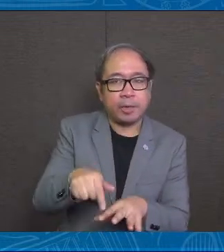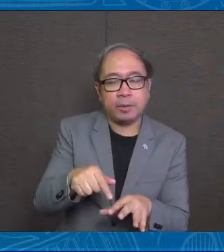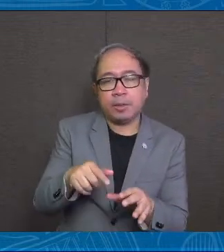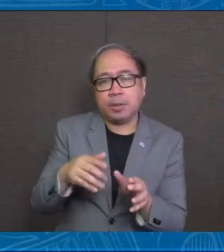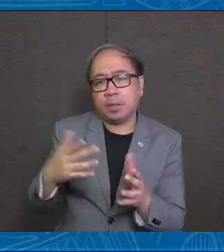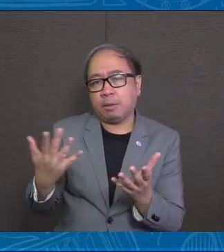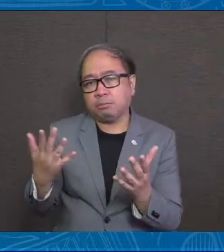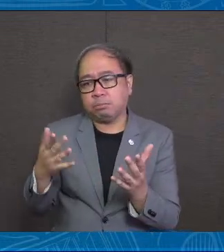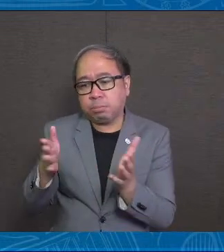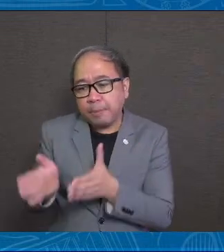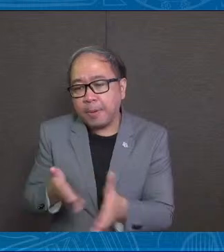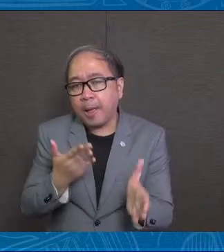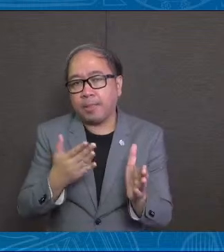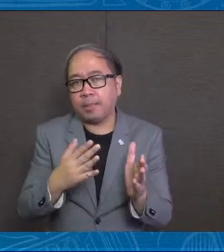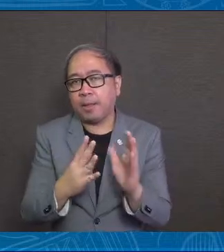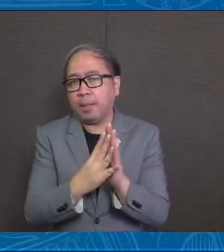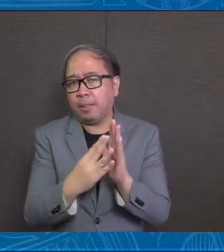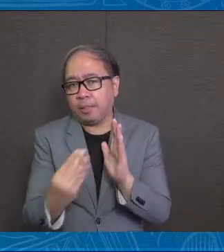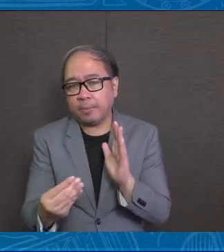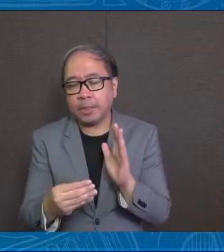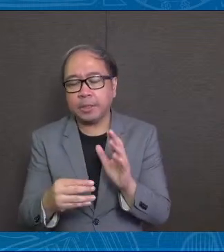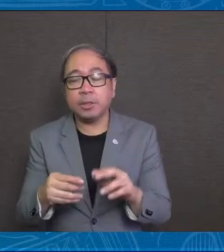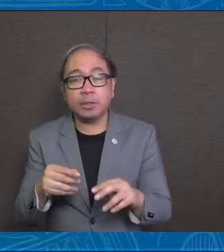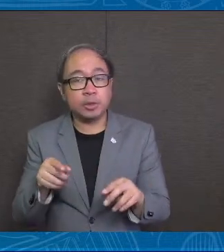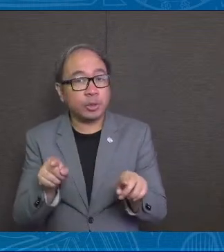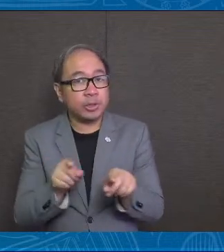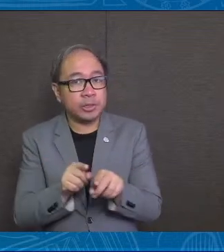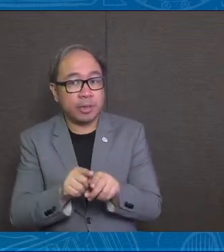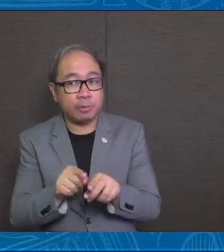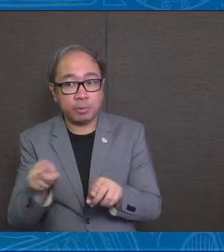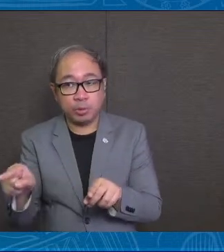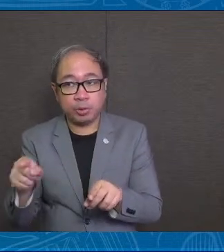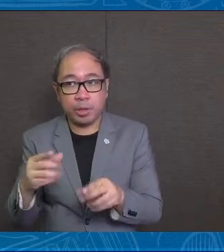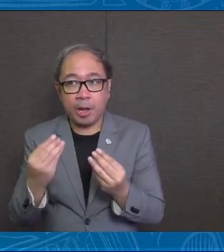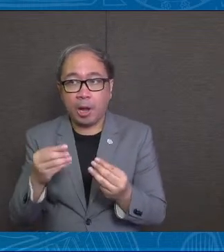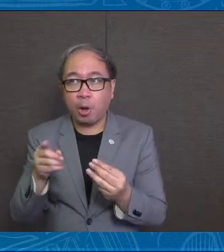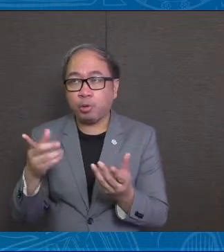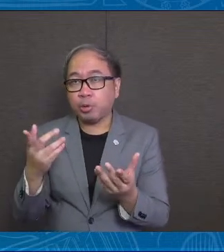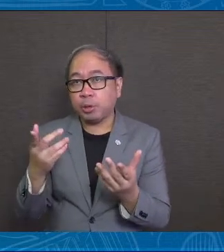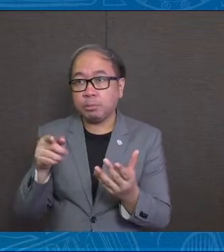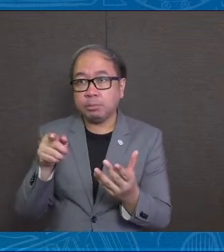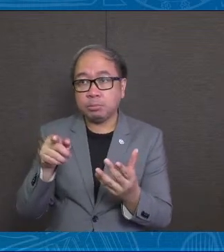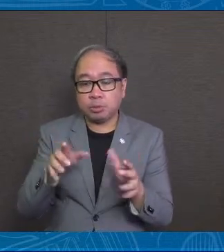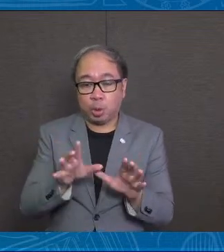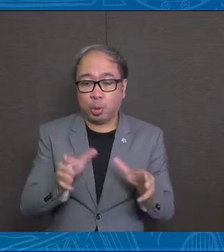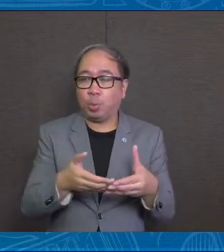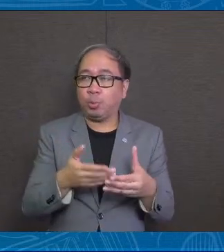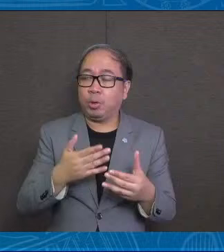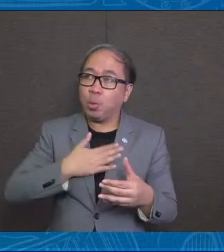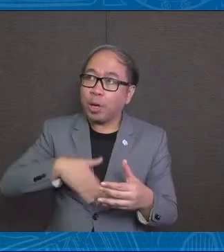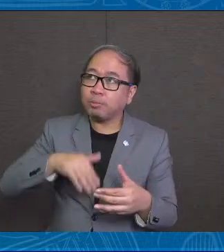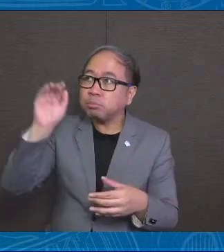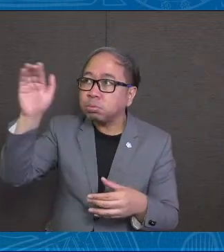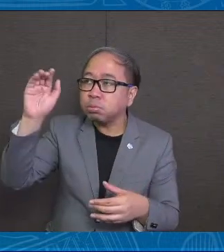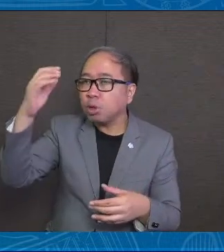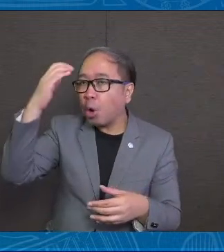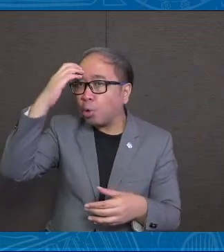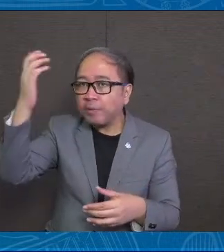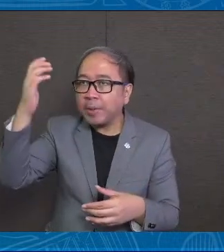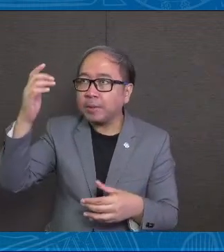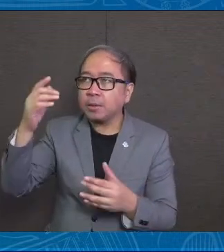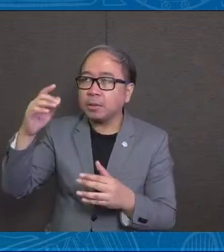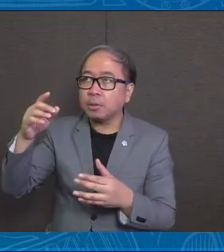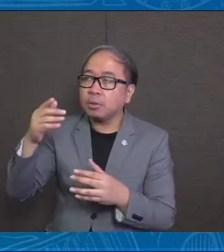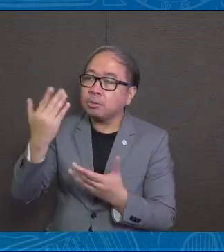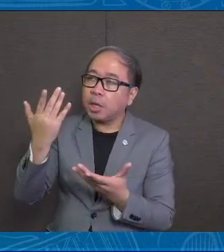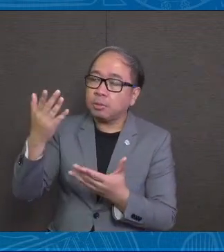of us seated here, you know, in order to receive budget for your ministries or agencies, there is a specific submission or proposal template